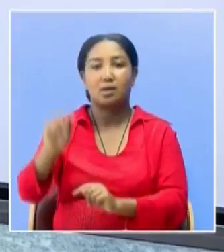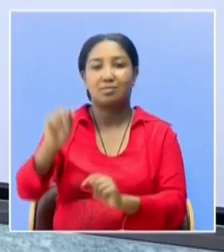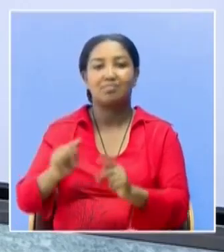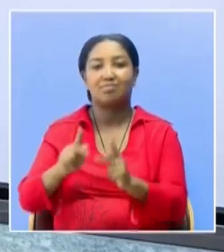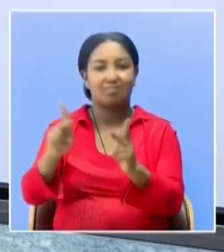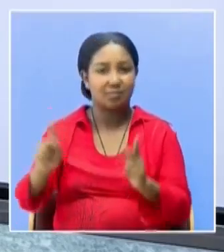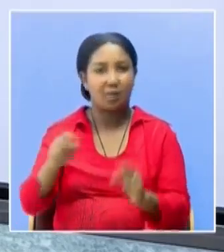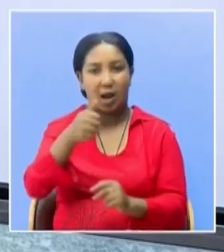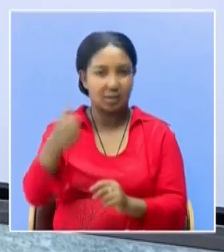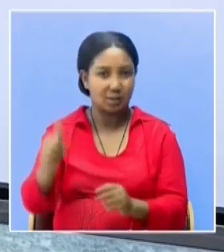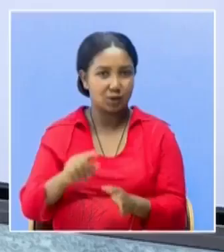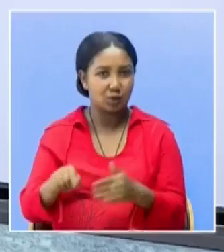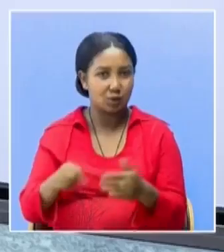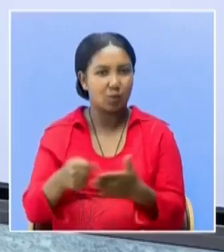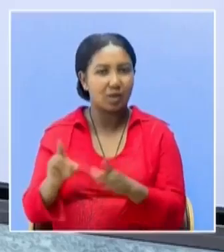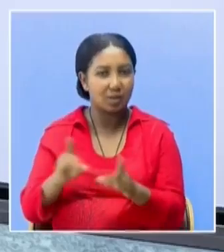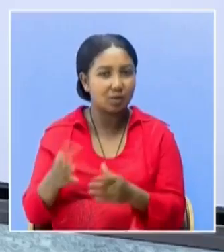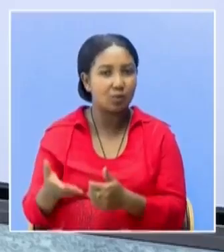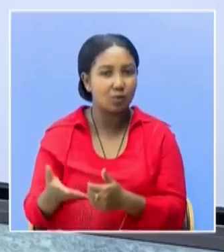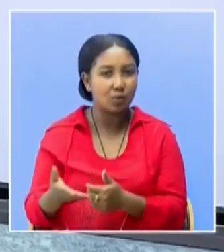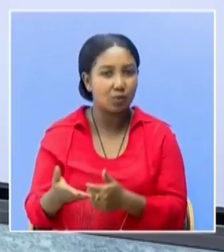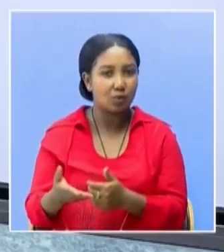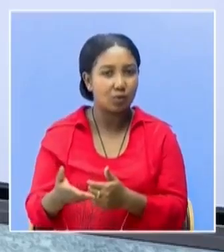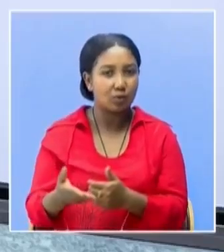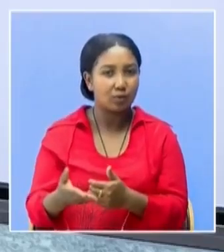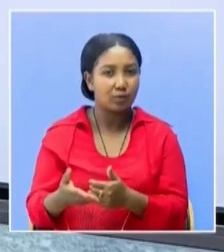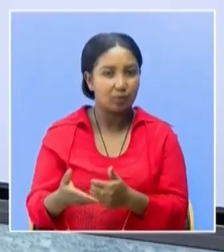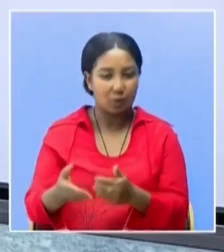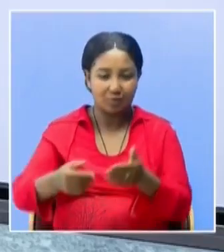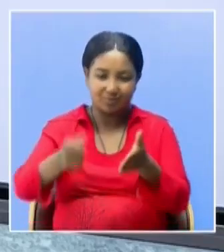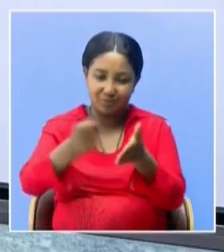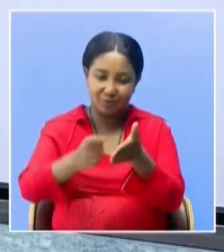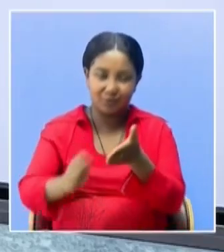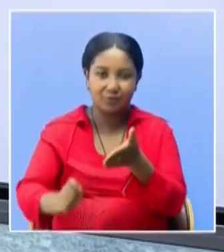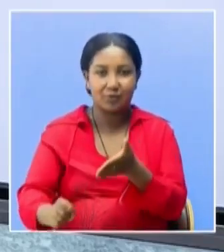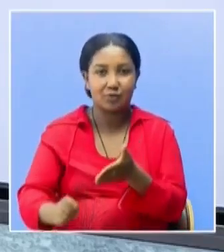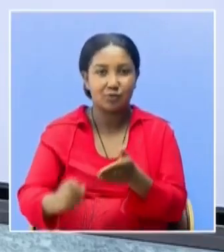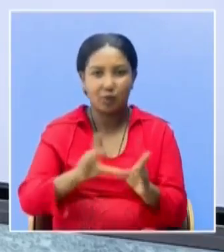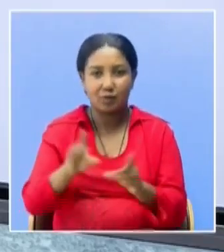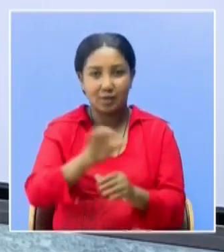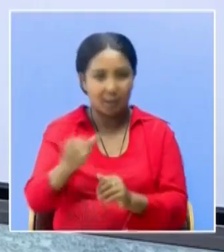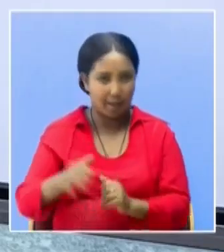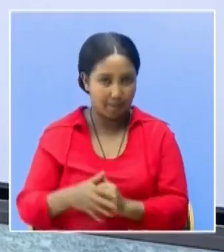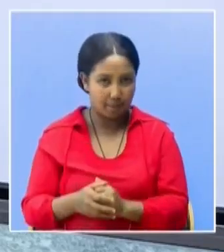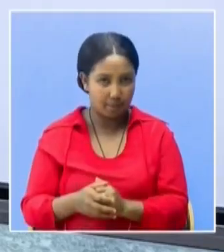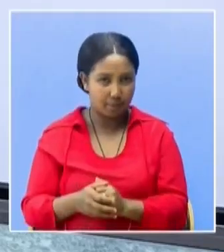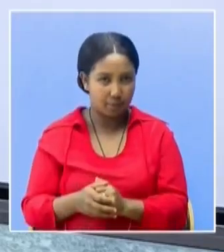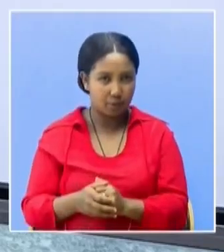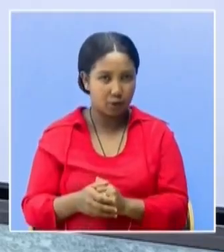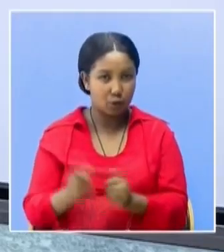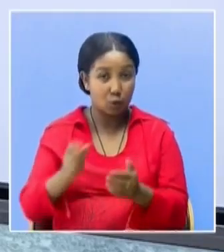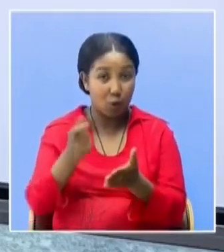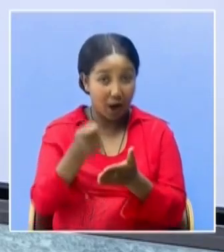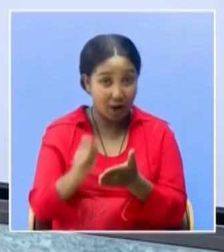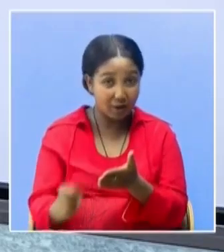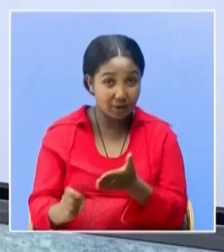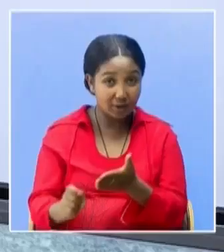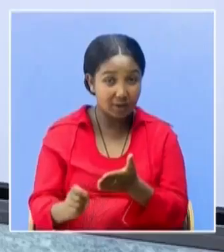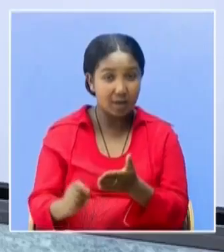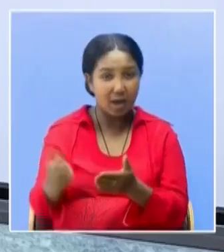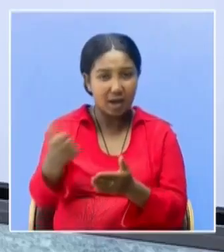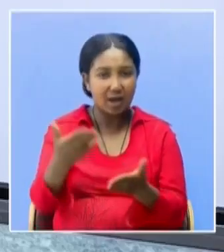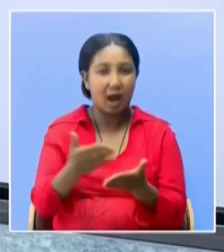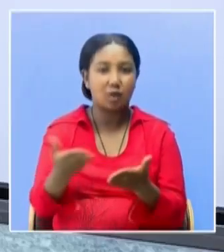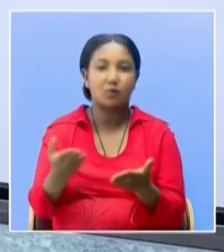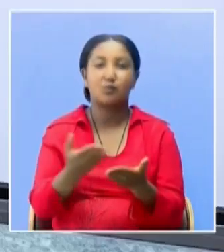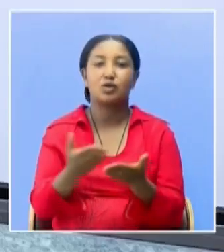Addis. Therefore, what do they do? So they are narrating something. You have to do the same thing in order to write any kind of issues